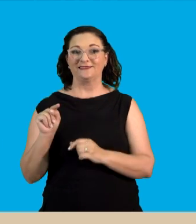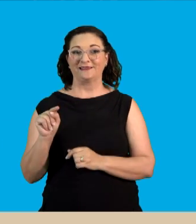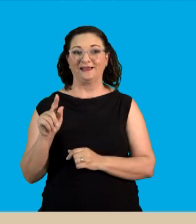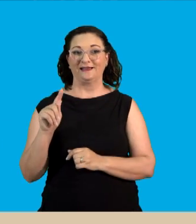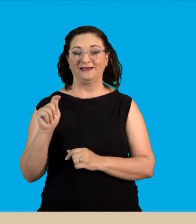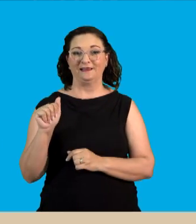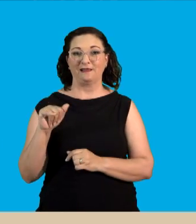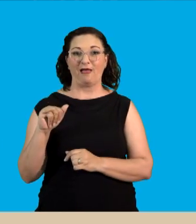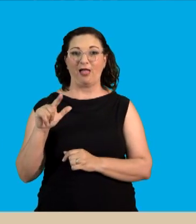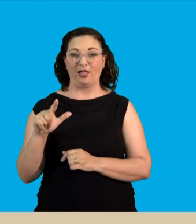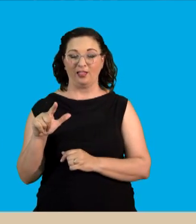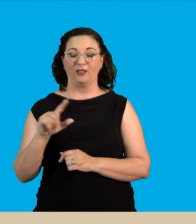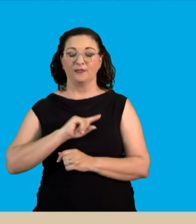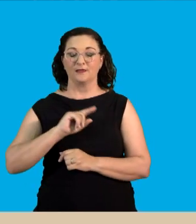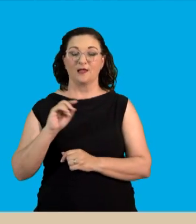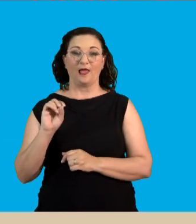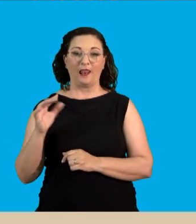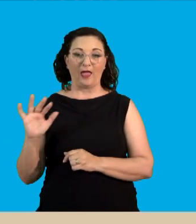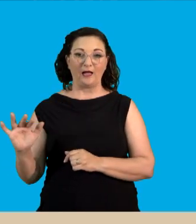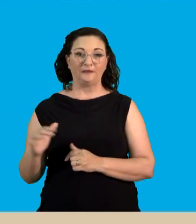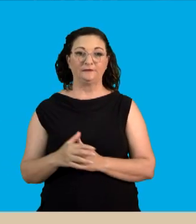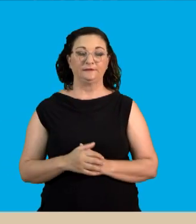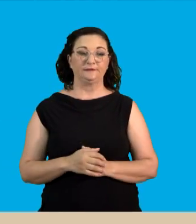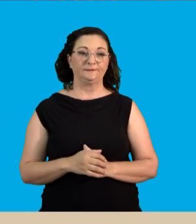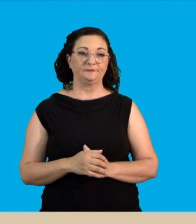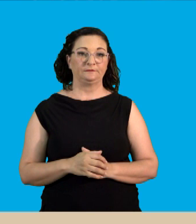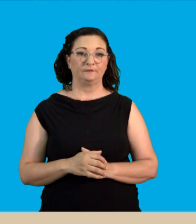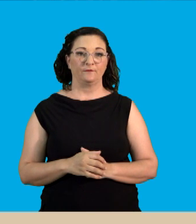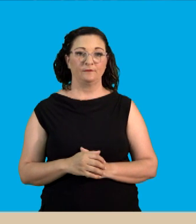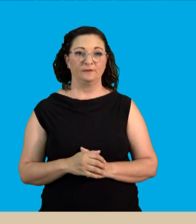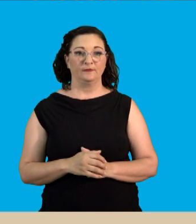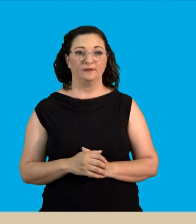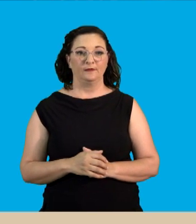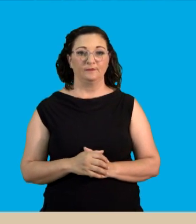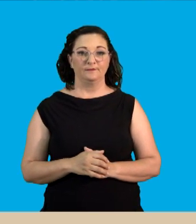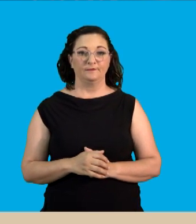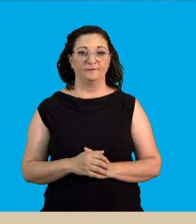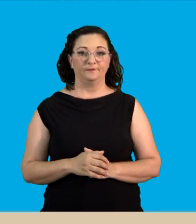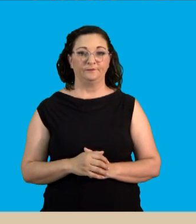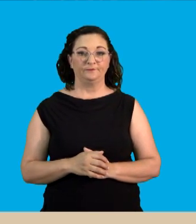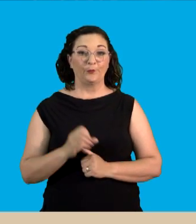have that extension of light, which is called the tail.